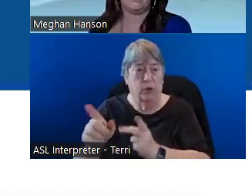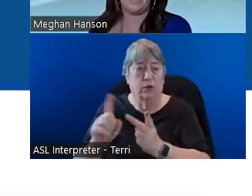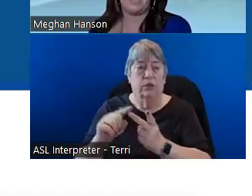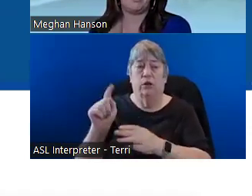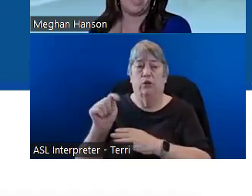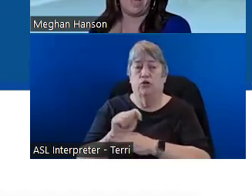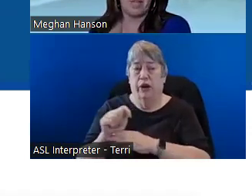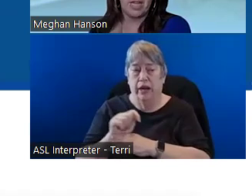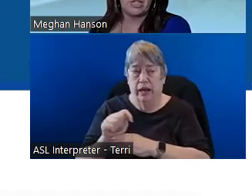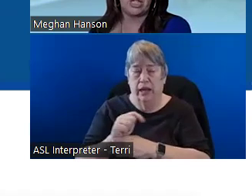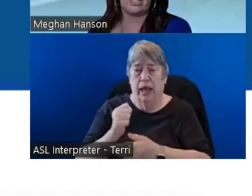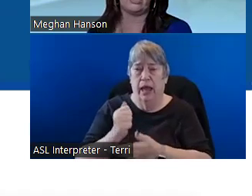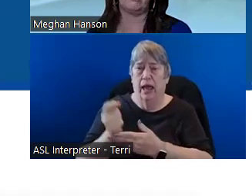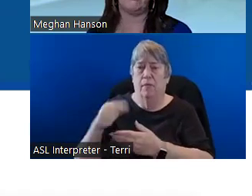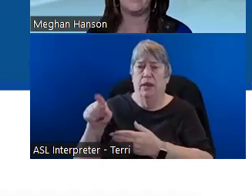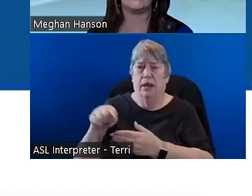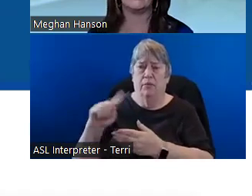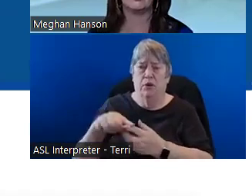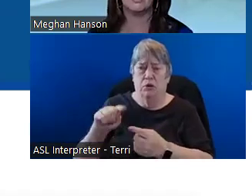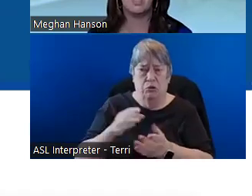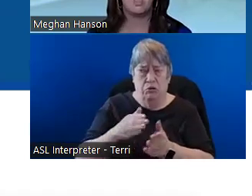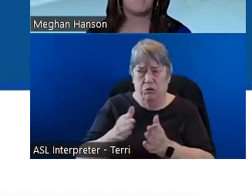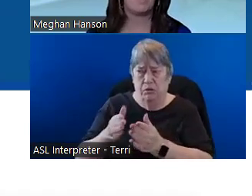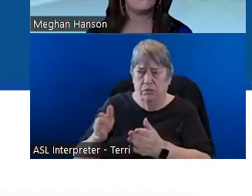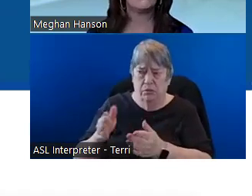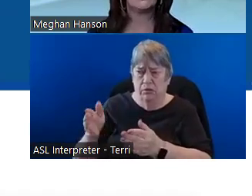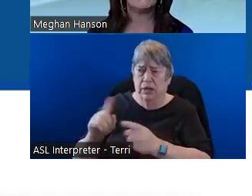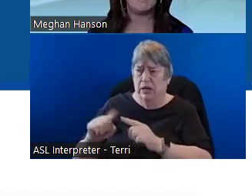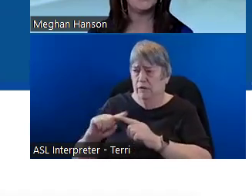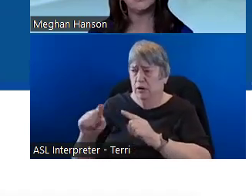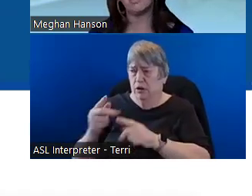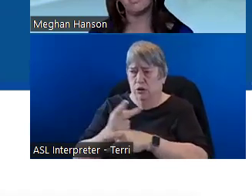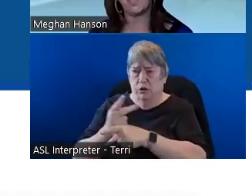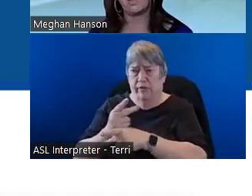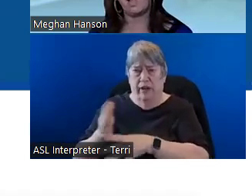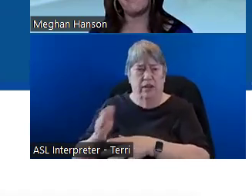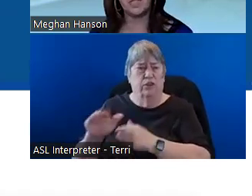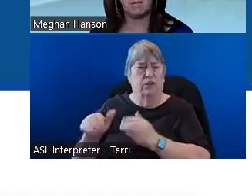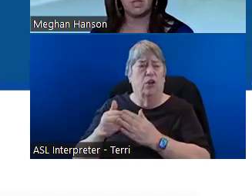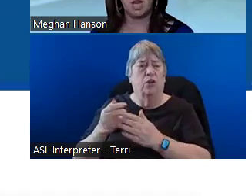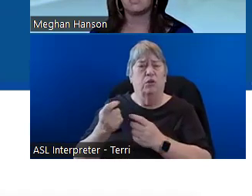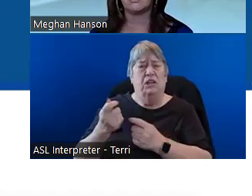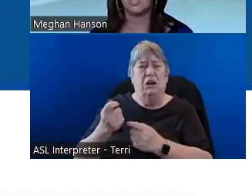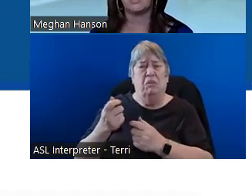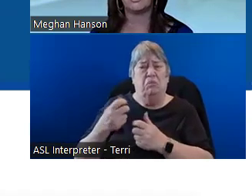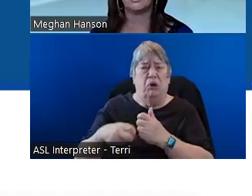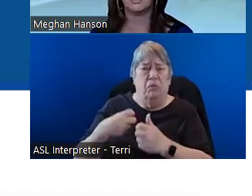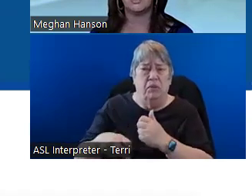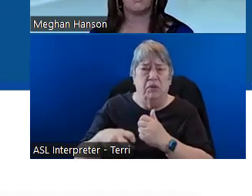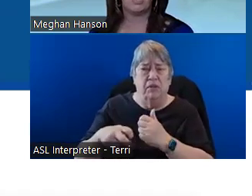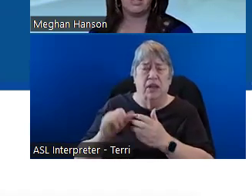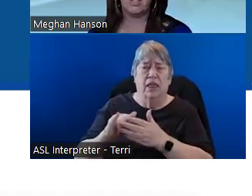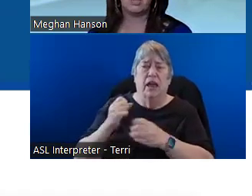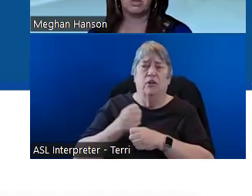to adapt or navigate changes in supervisors, all those bumps in the road that oftentimes cause